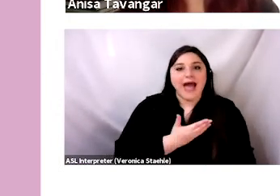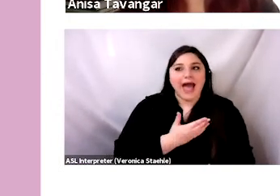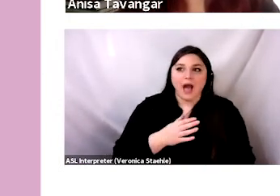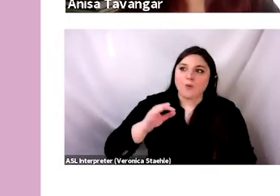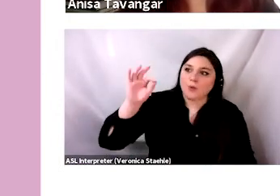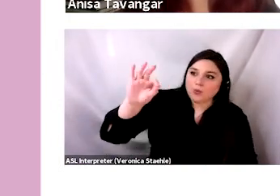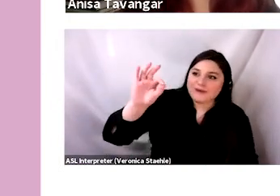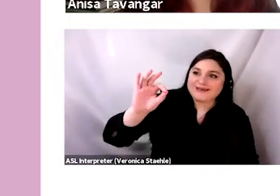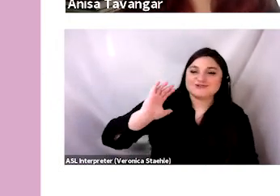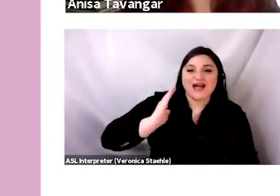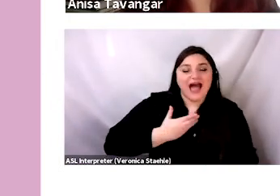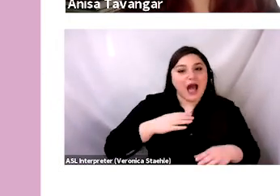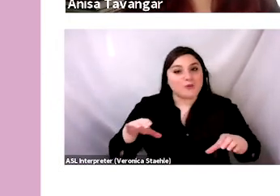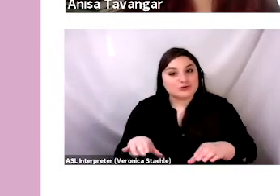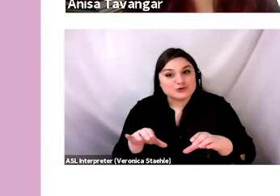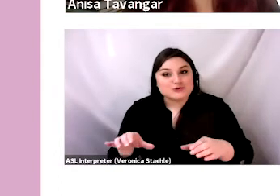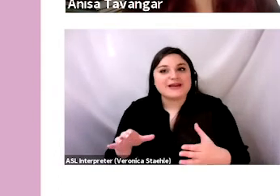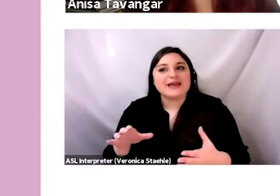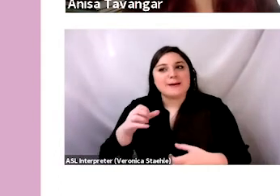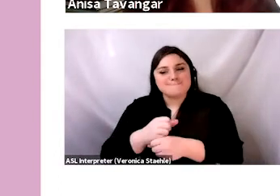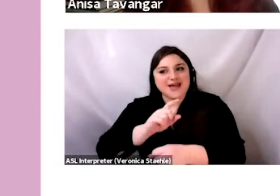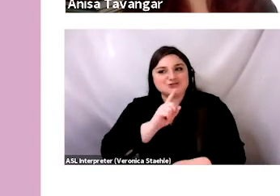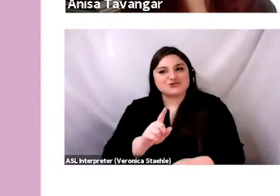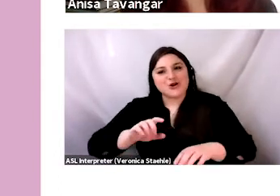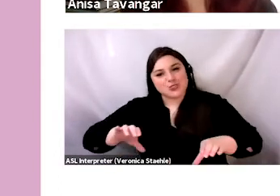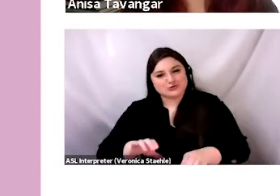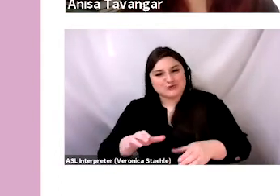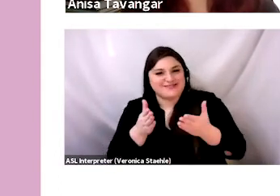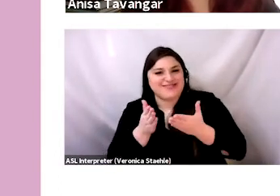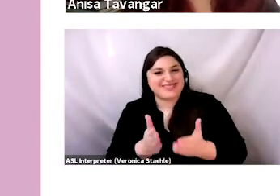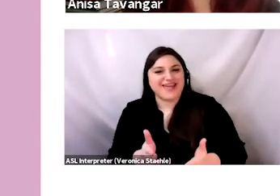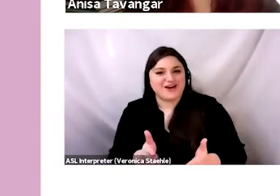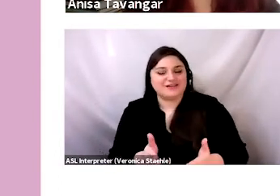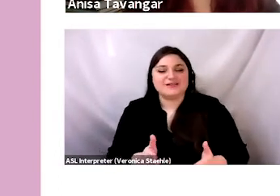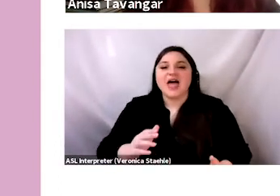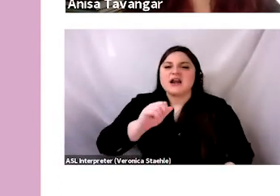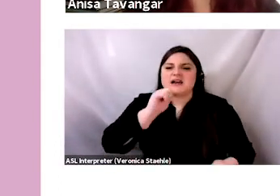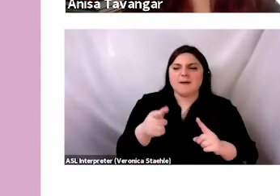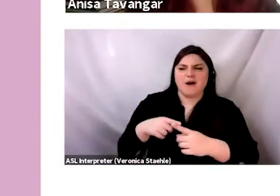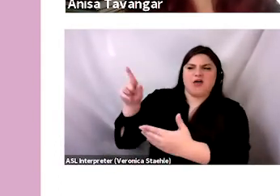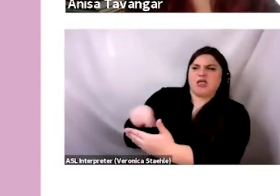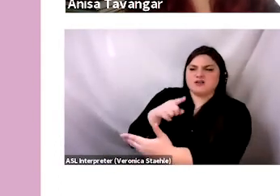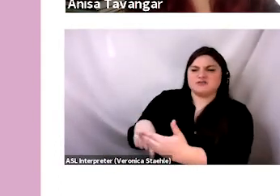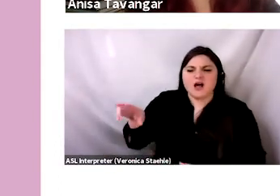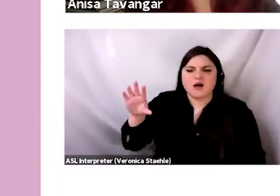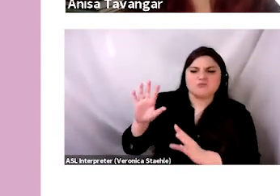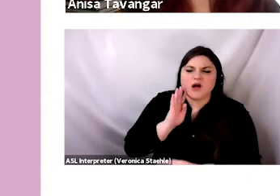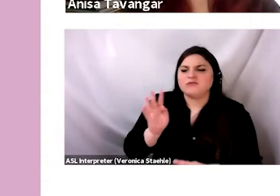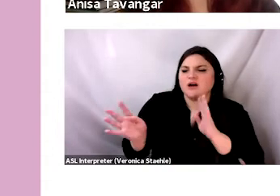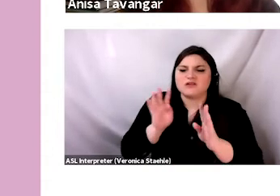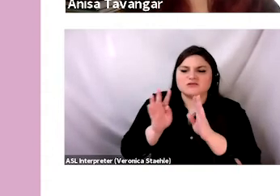we preach, that we're backing it up with action, and it's not just words. It's not about judging other people or criticizing other people's